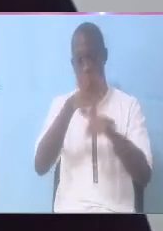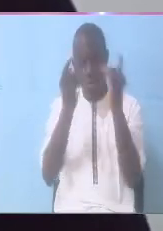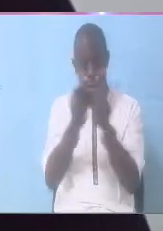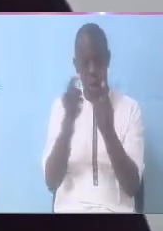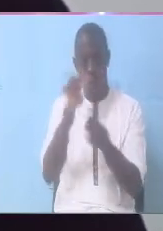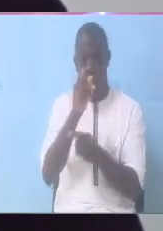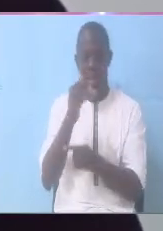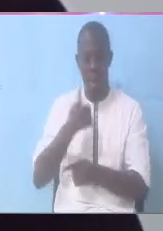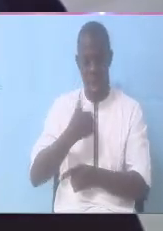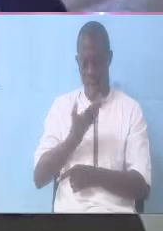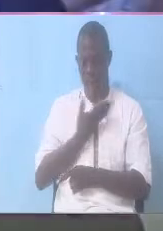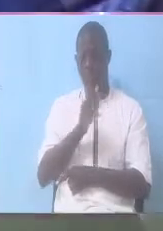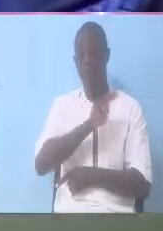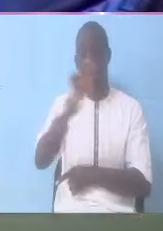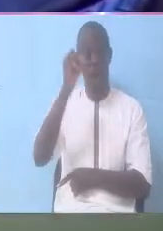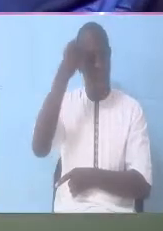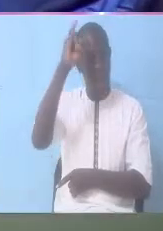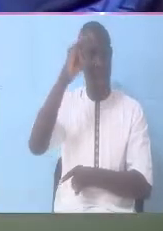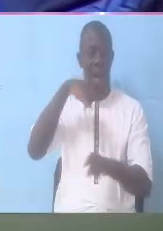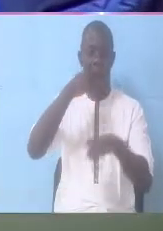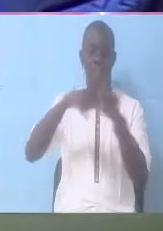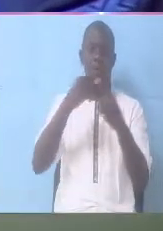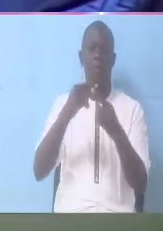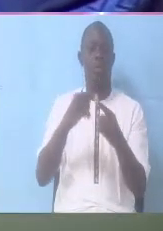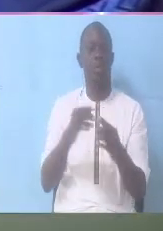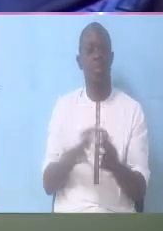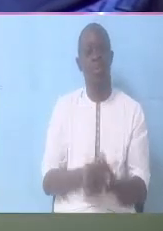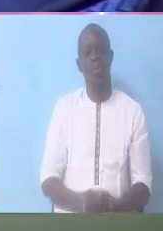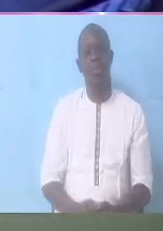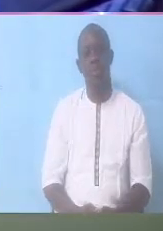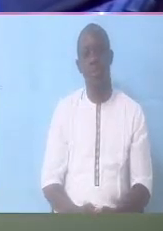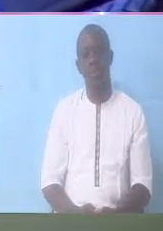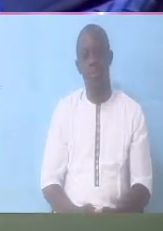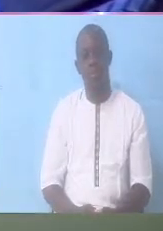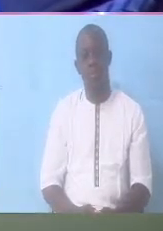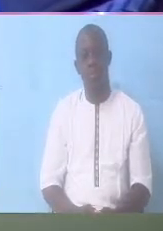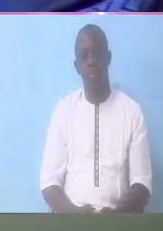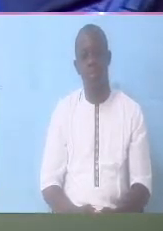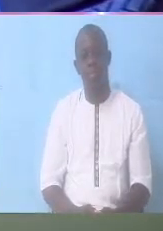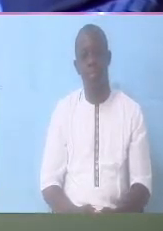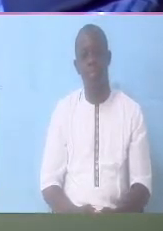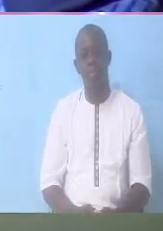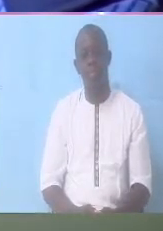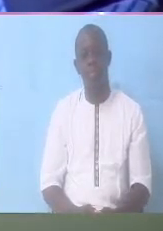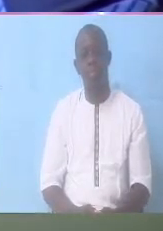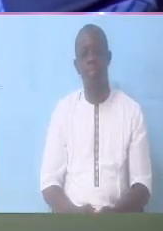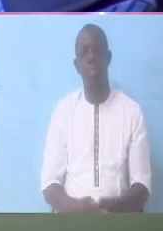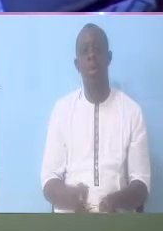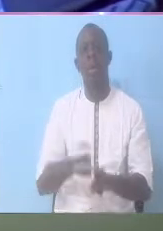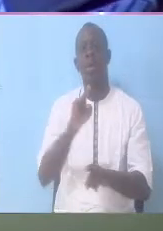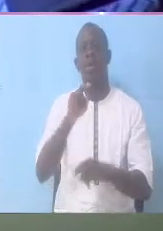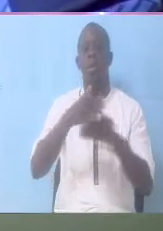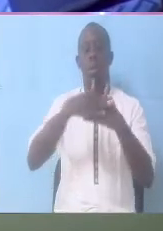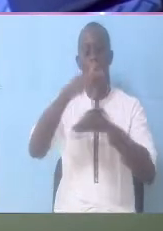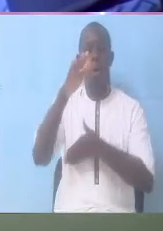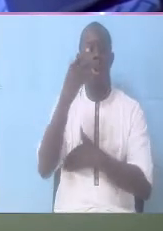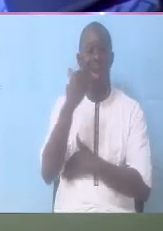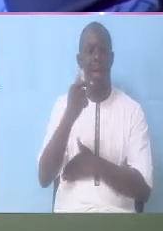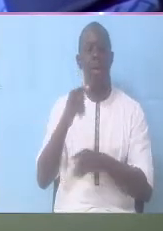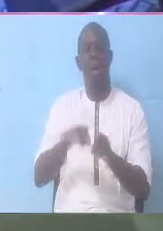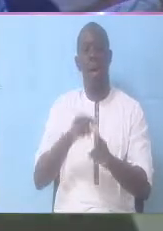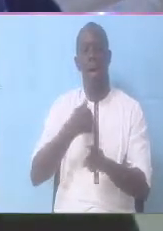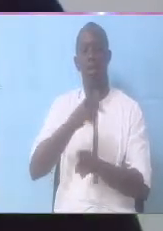think what I said here is very crystal clear to every Gambian who want to hear. It is more like I don't want to say the